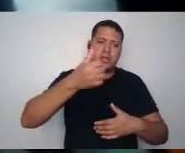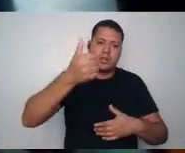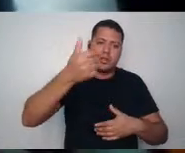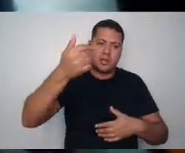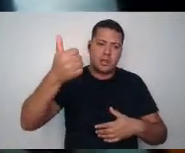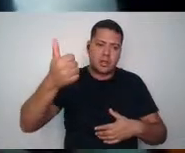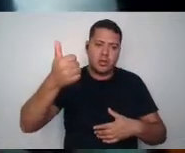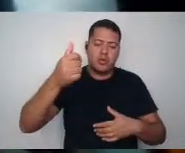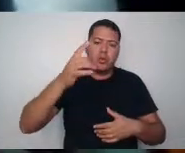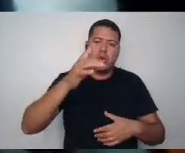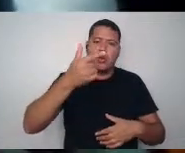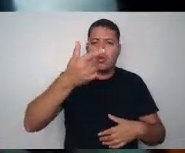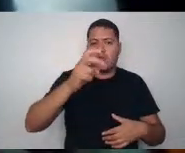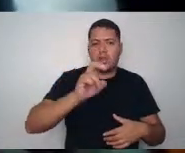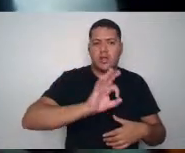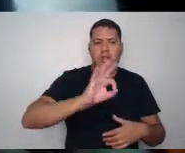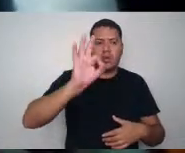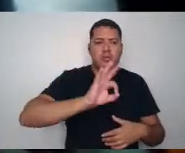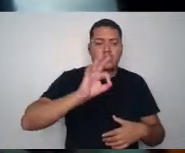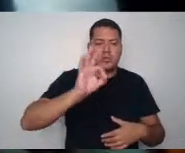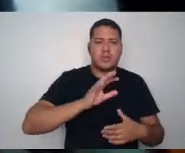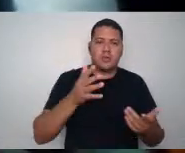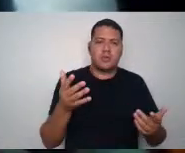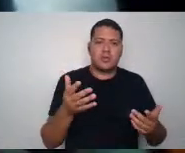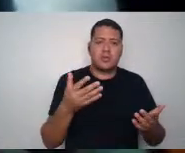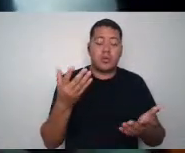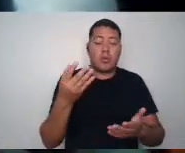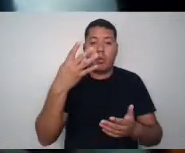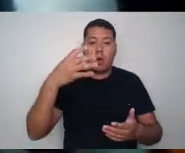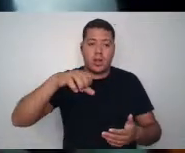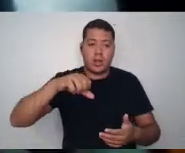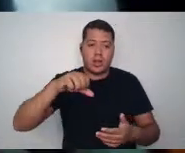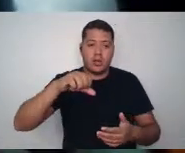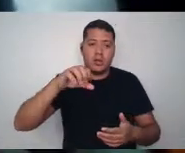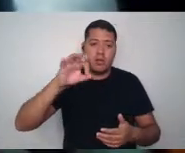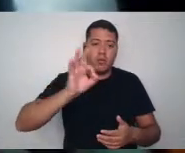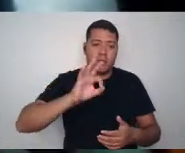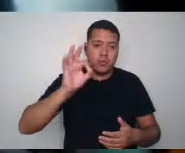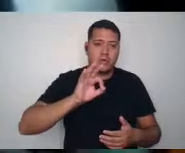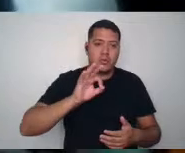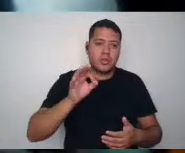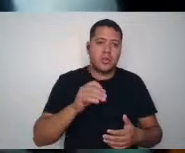Of 170, only 25%